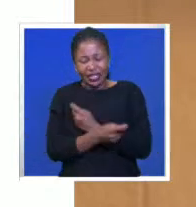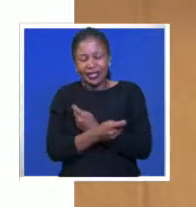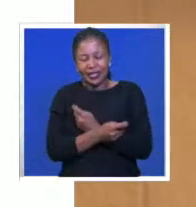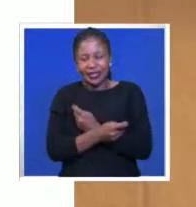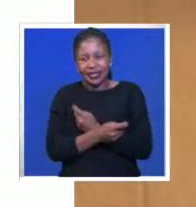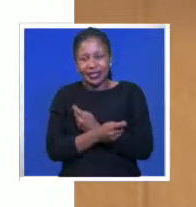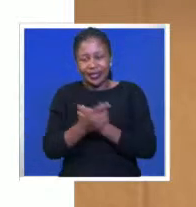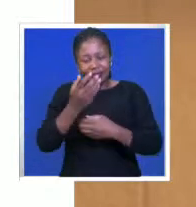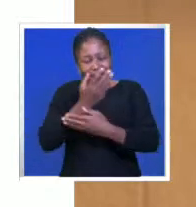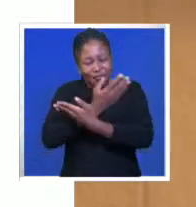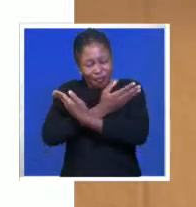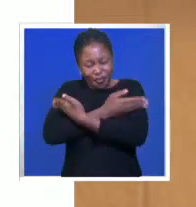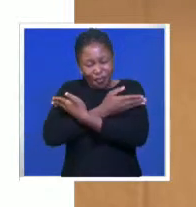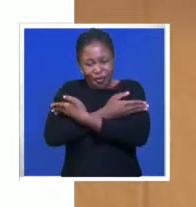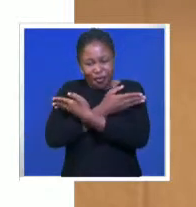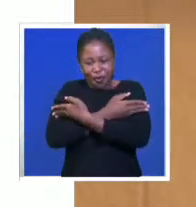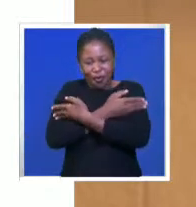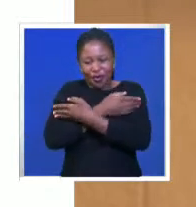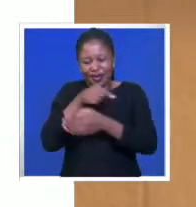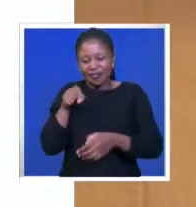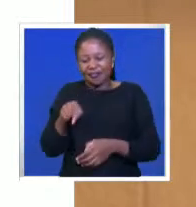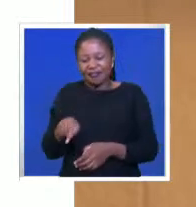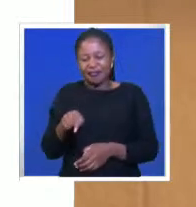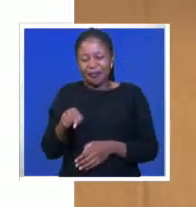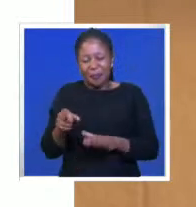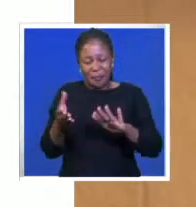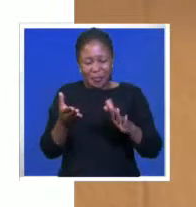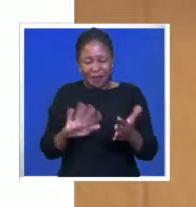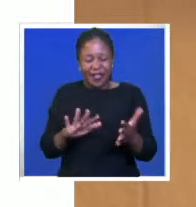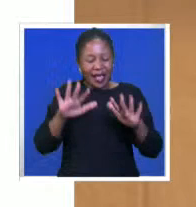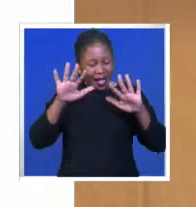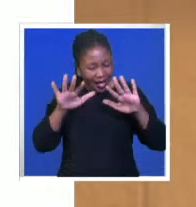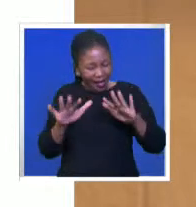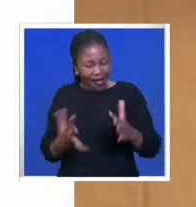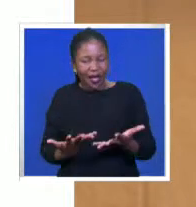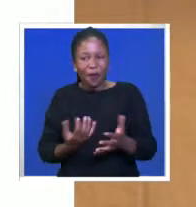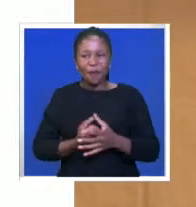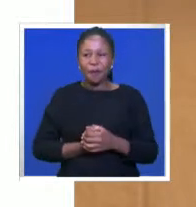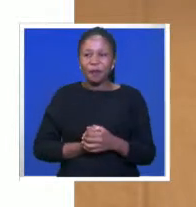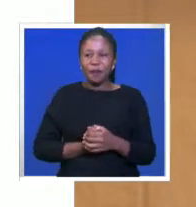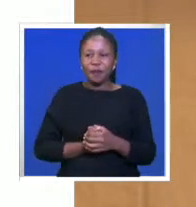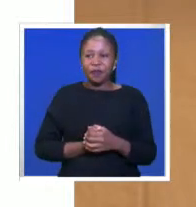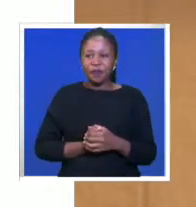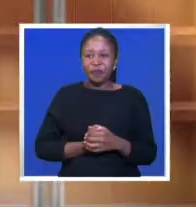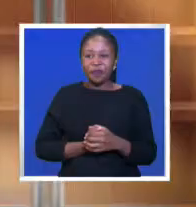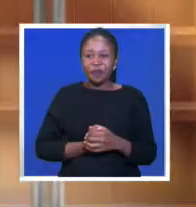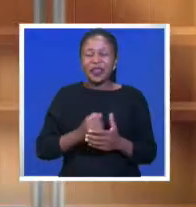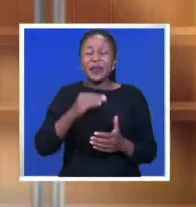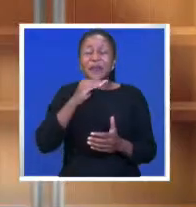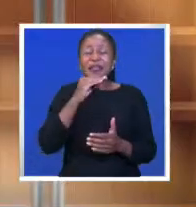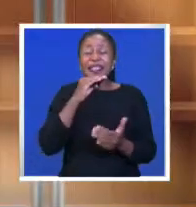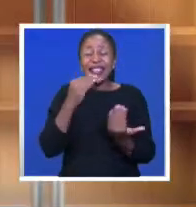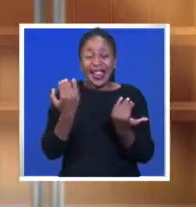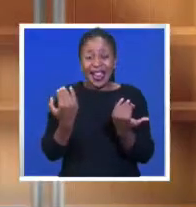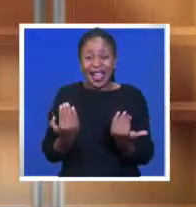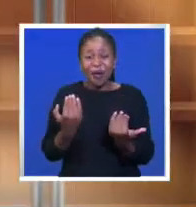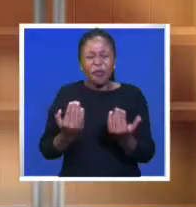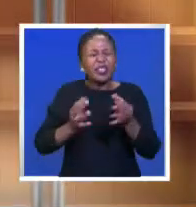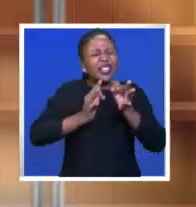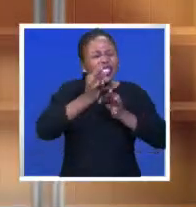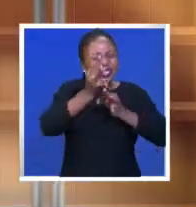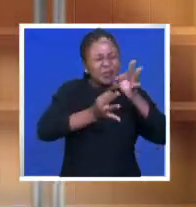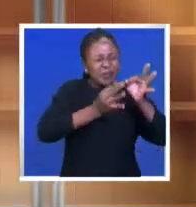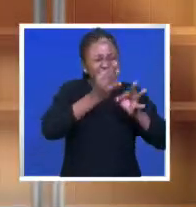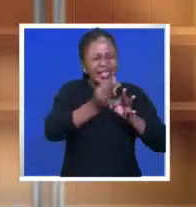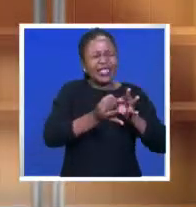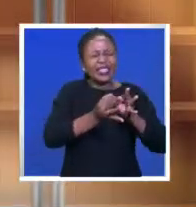there 2 marks there? When you explain, what are you actually doing? When you're explaining, you are actually, it's more like it's a process, like you